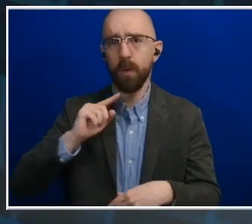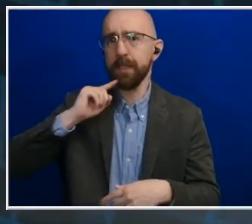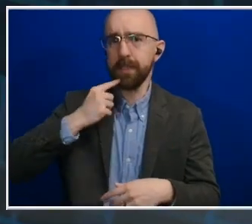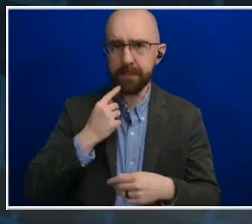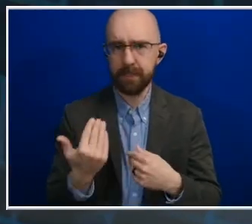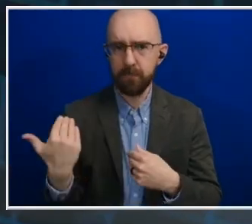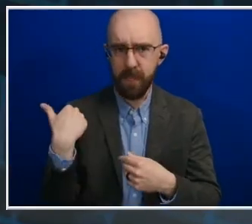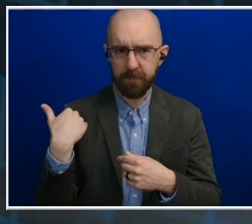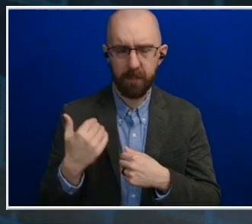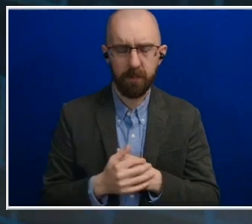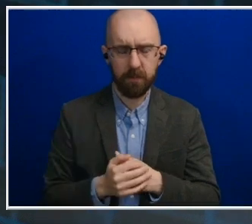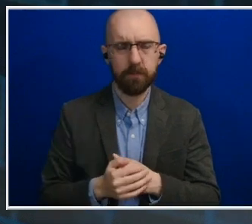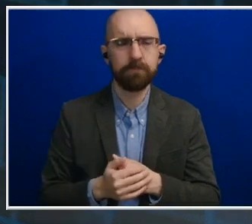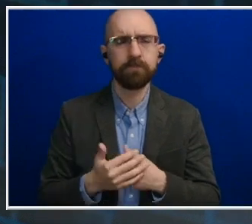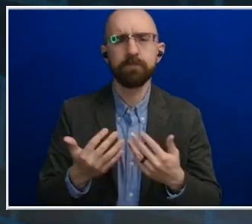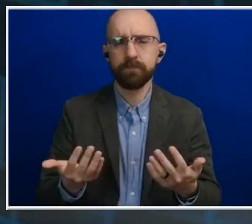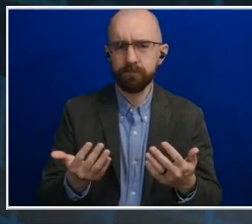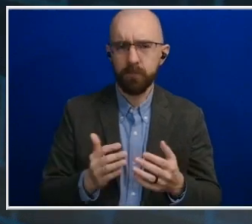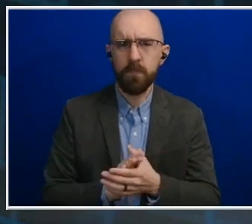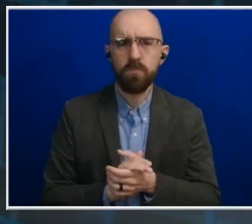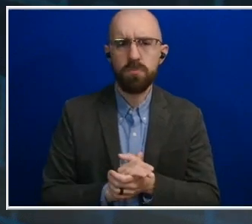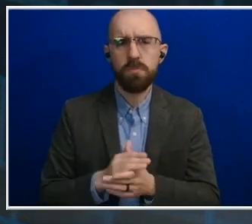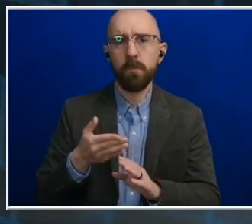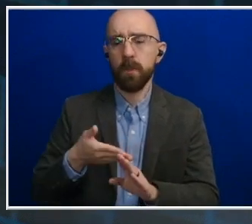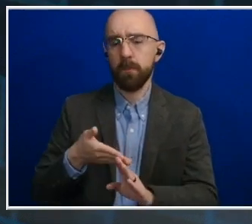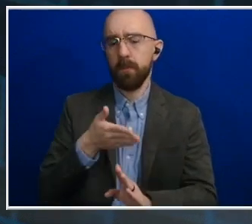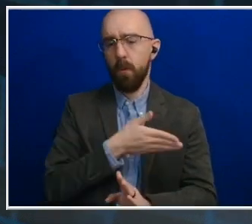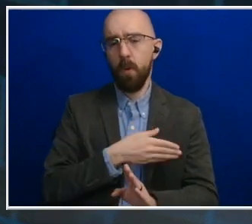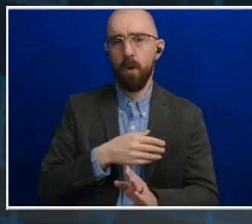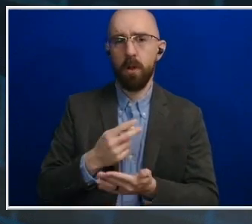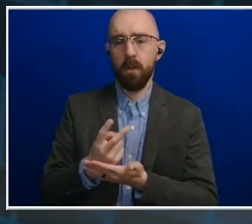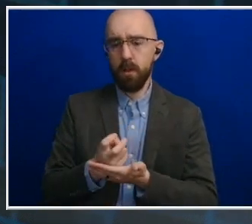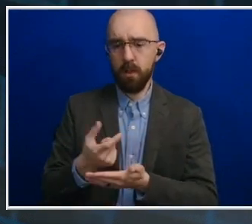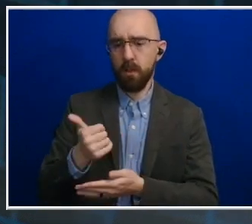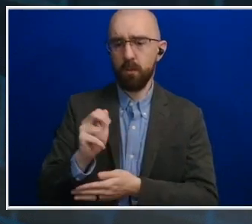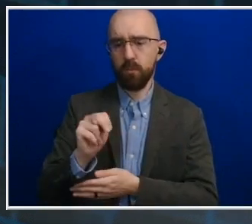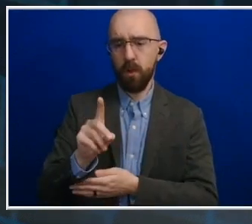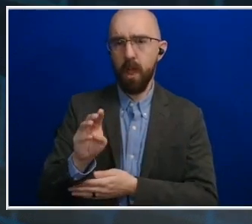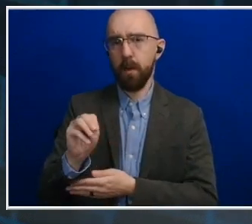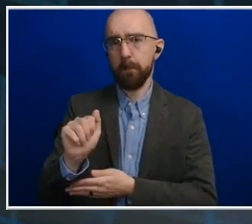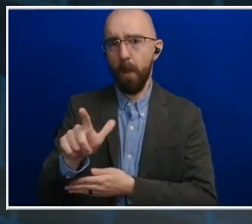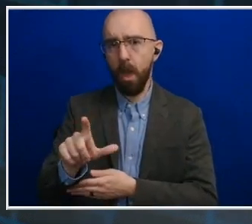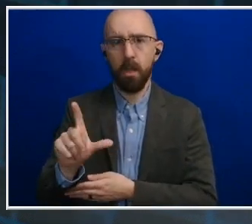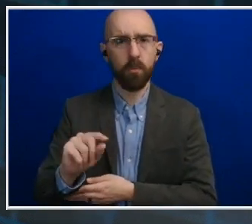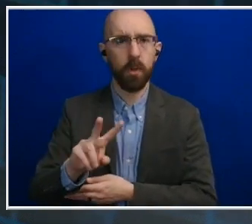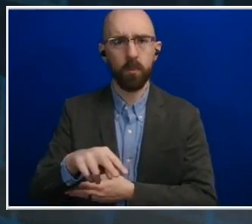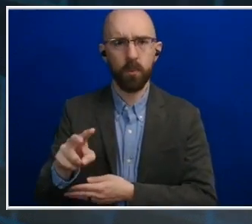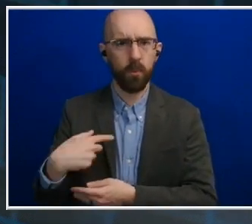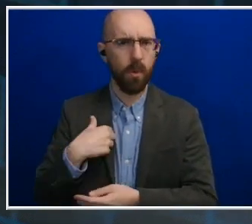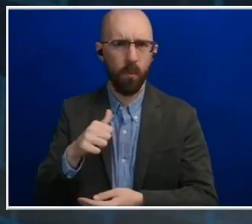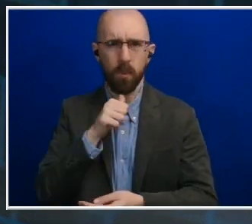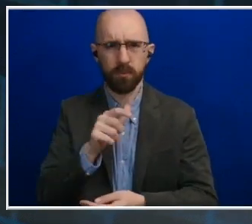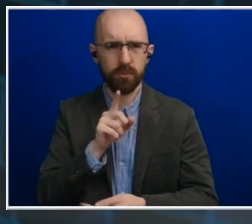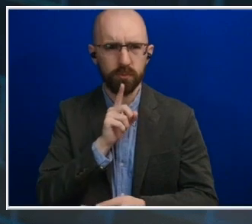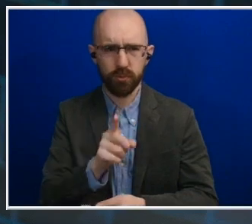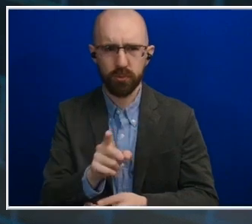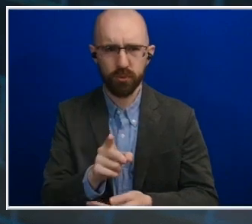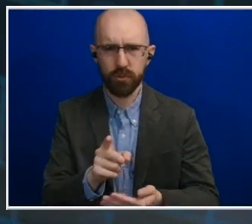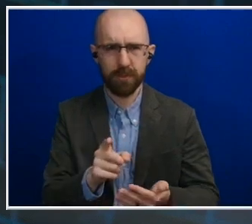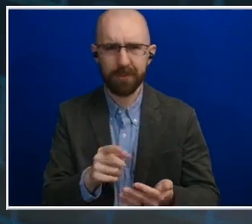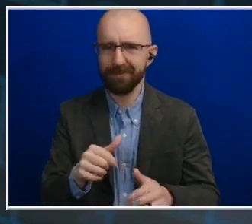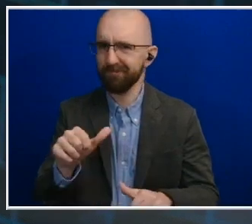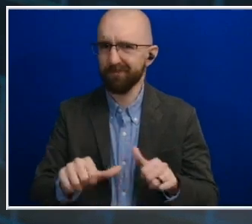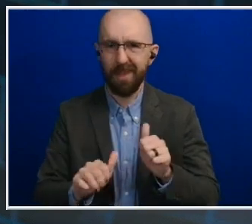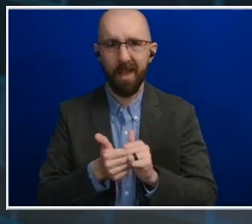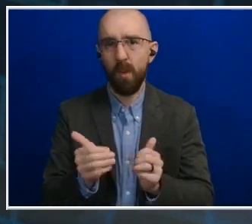So prior to having the grand mal seizure in 2022, I wasn't sure. I'm not sure how often. I know at